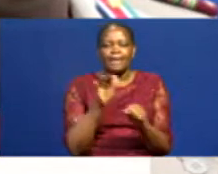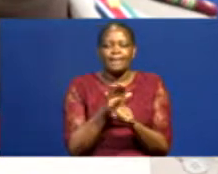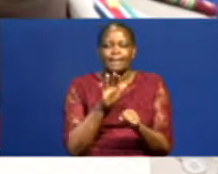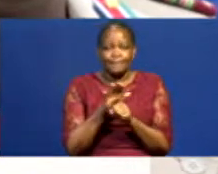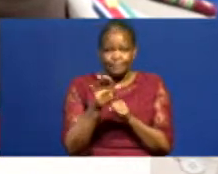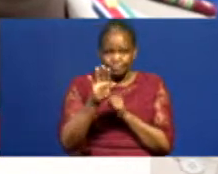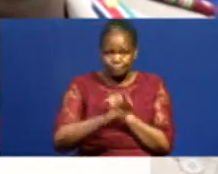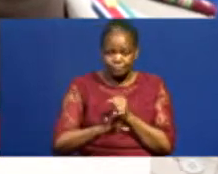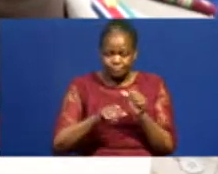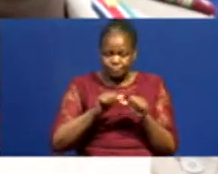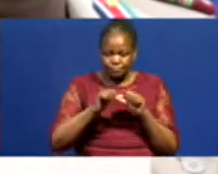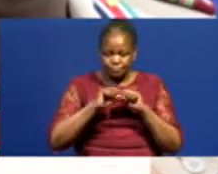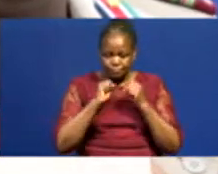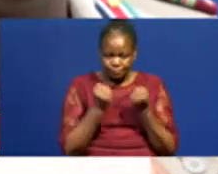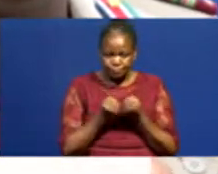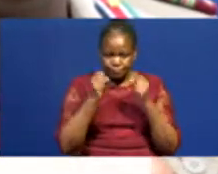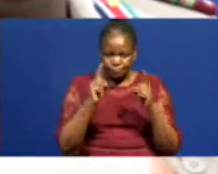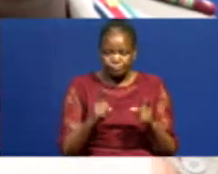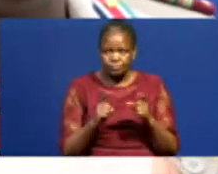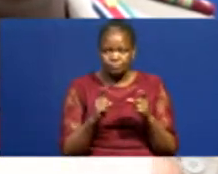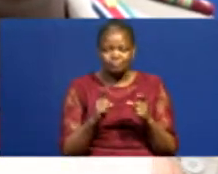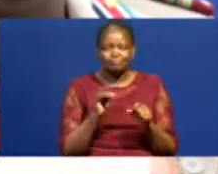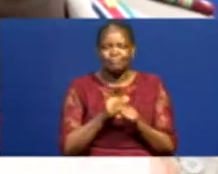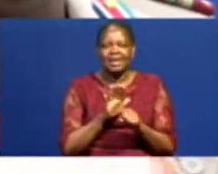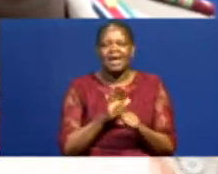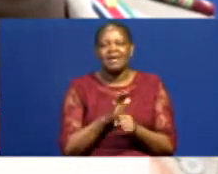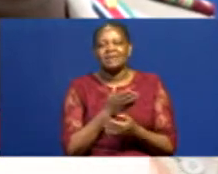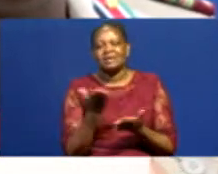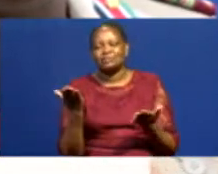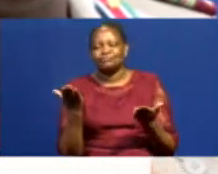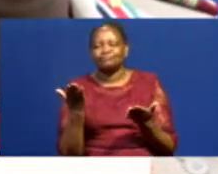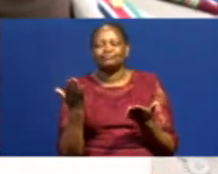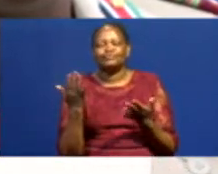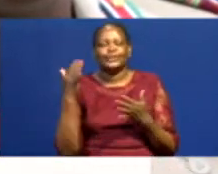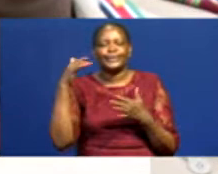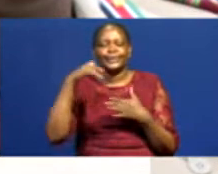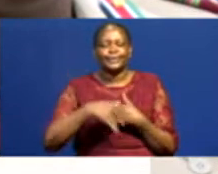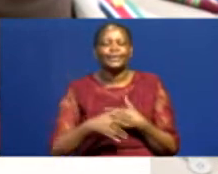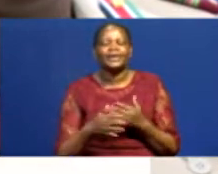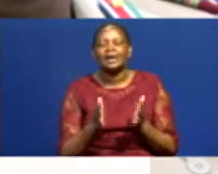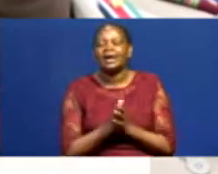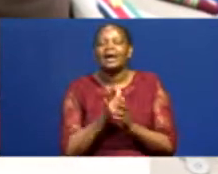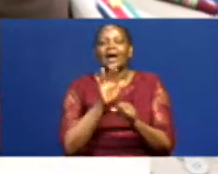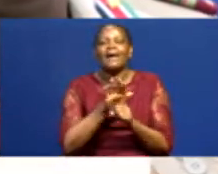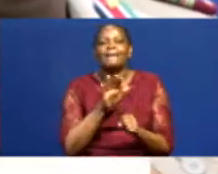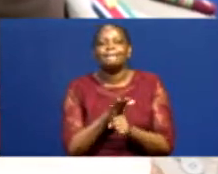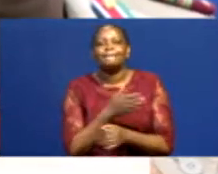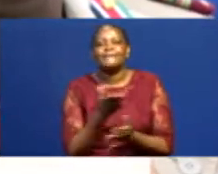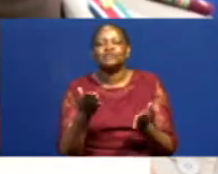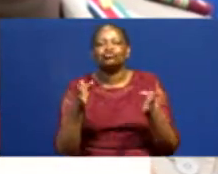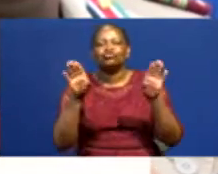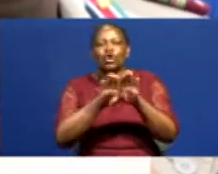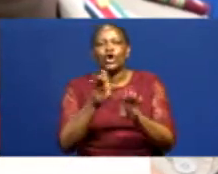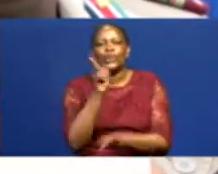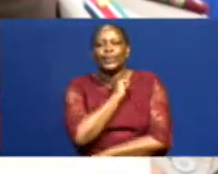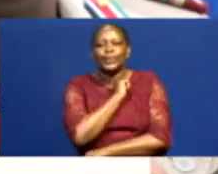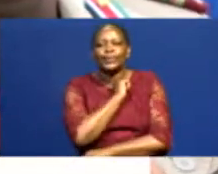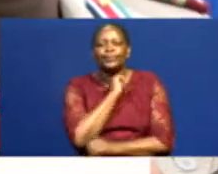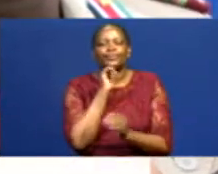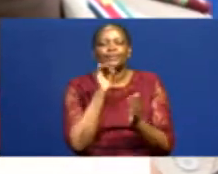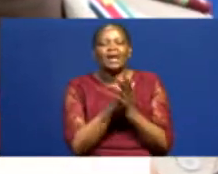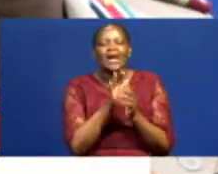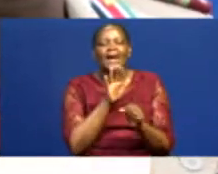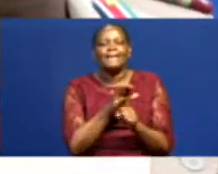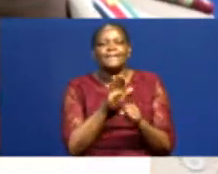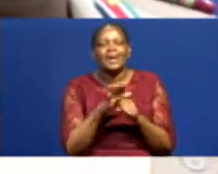spaces on social media. Quite a number of them have been brought down. Quite a number of them have been closed. Quite a number